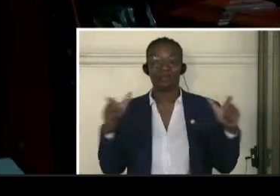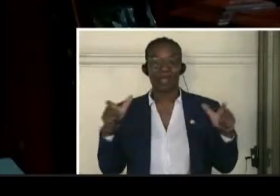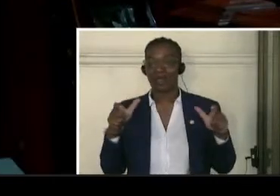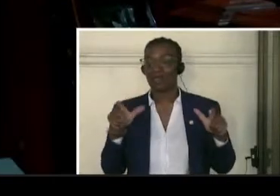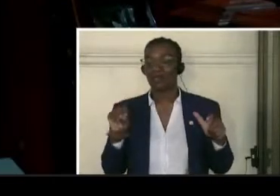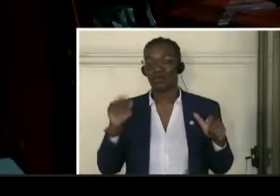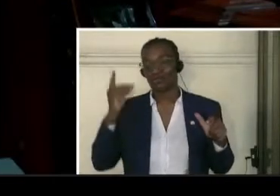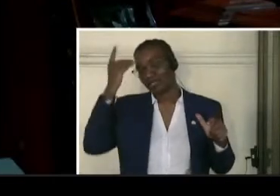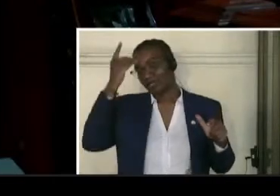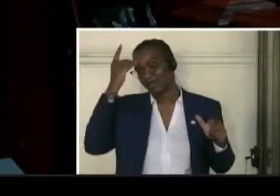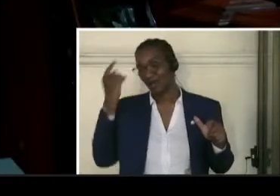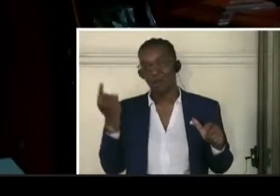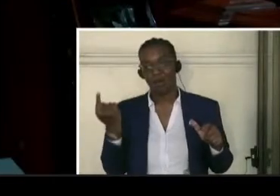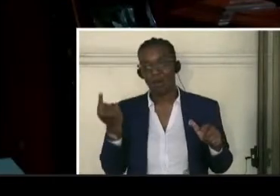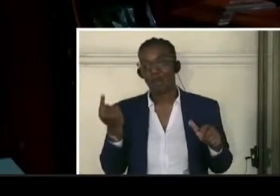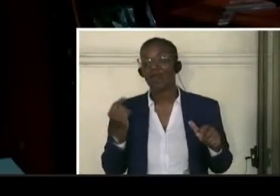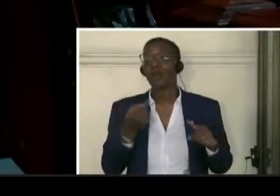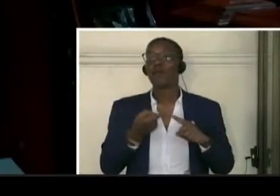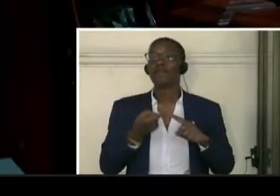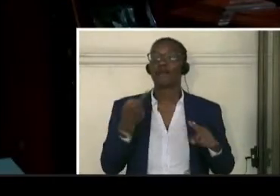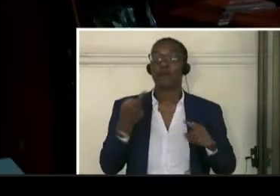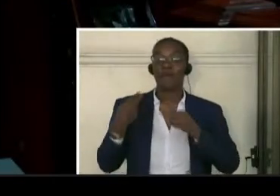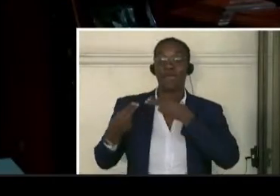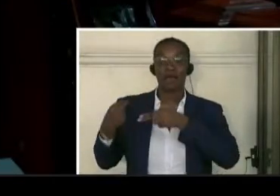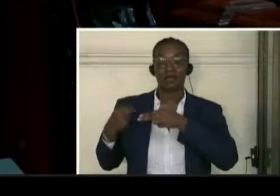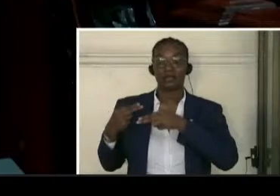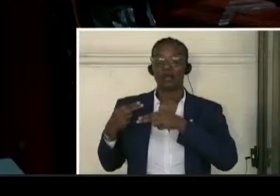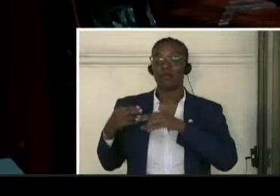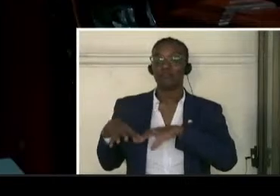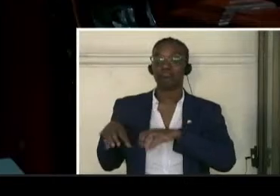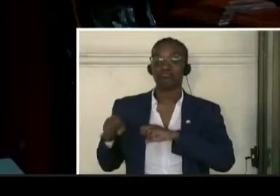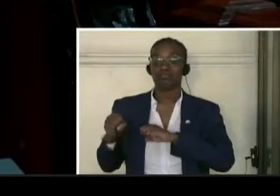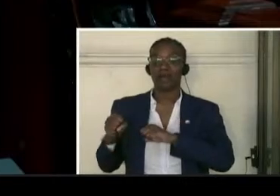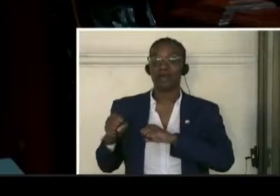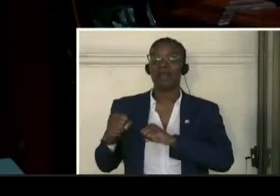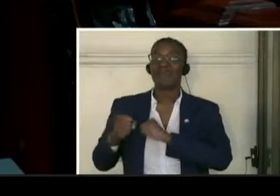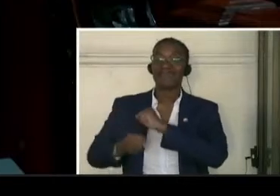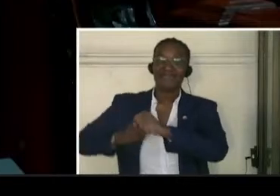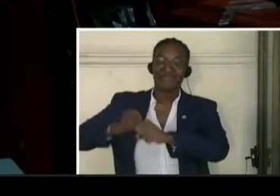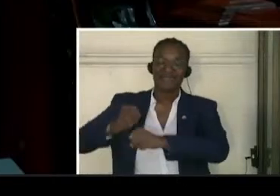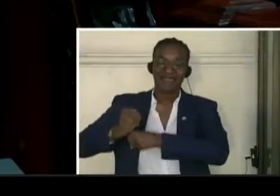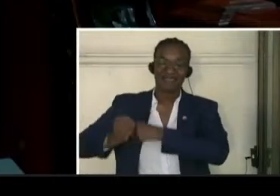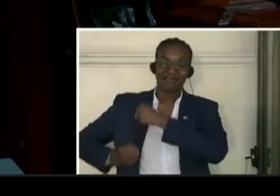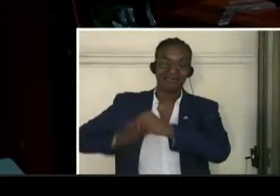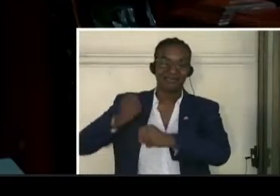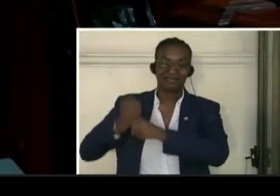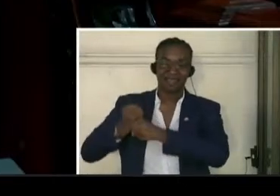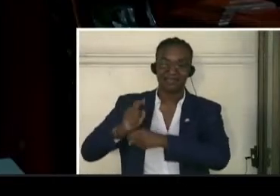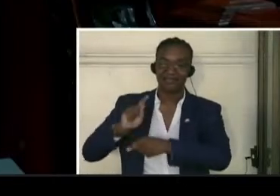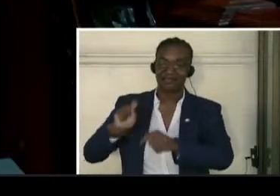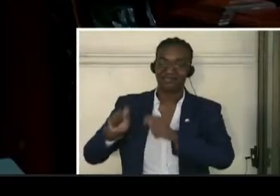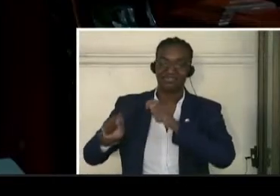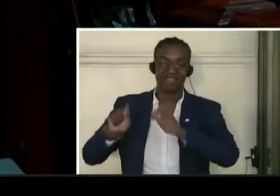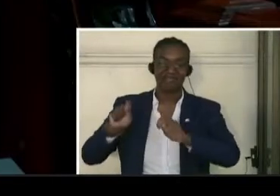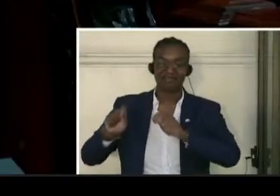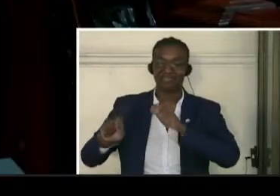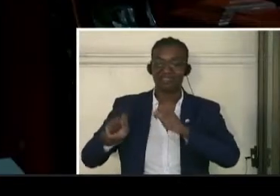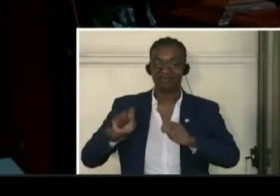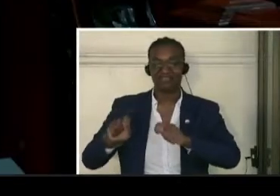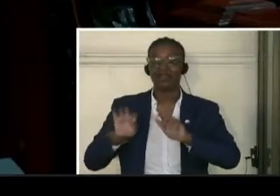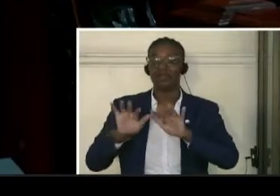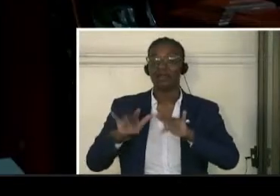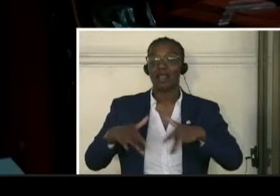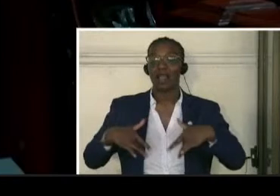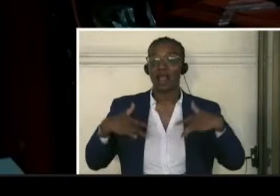diverse. And we are coming from a history that will take years to reverse, and it will take years for us to change the lives of